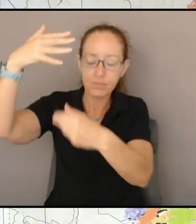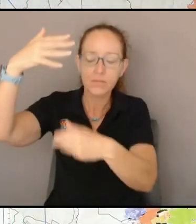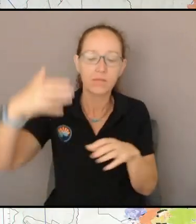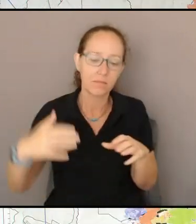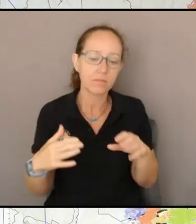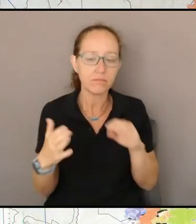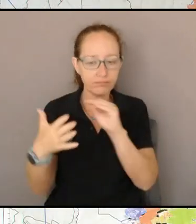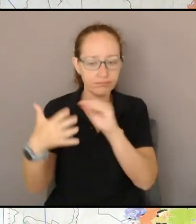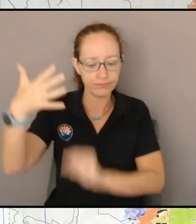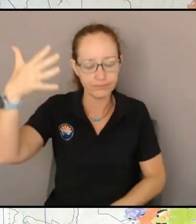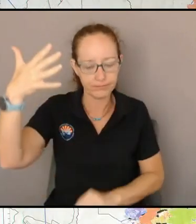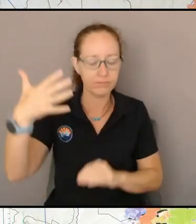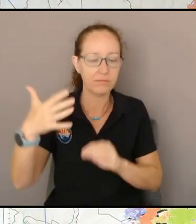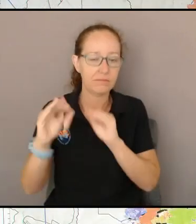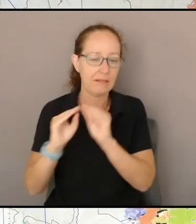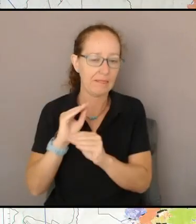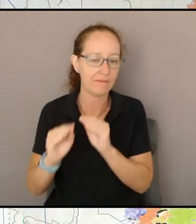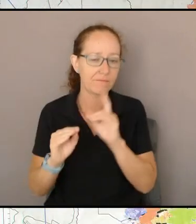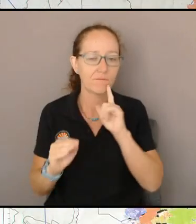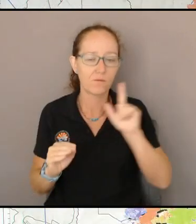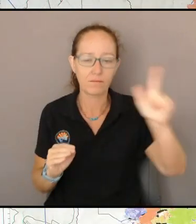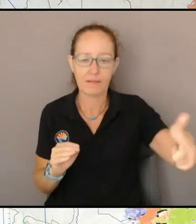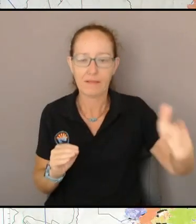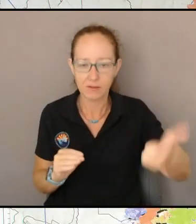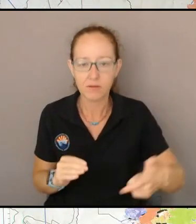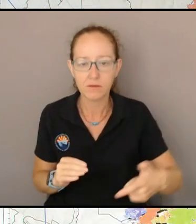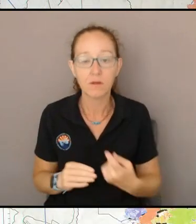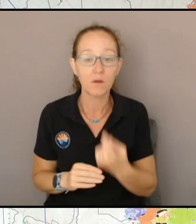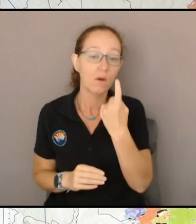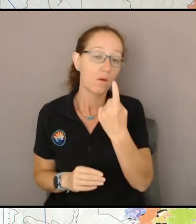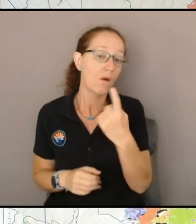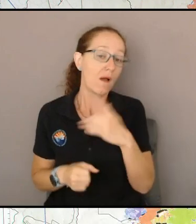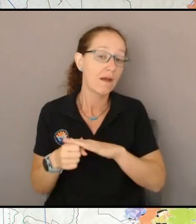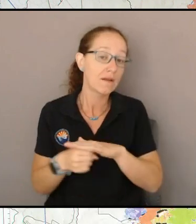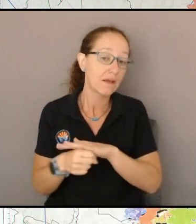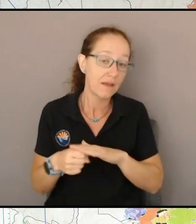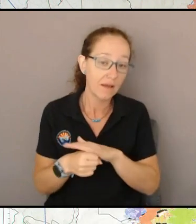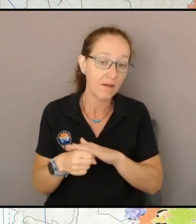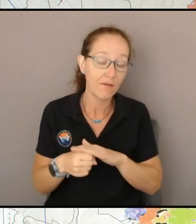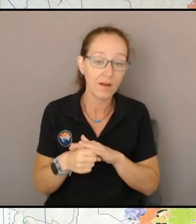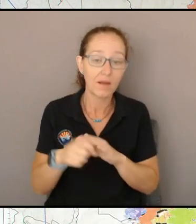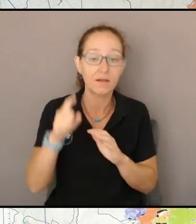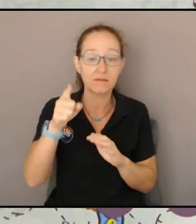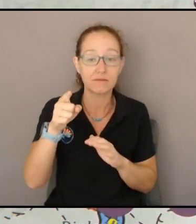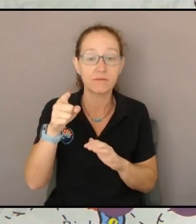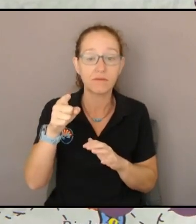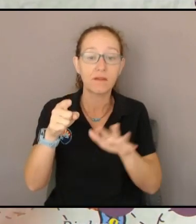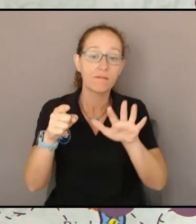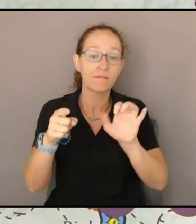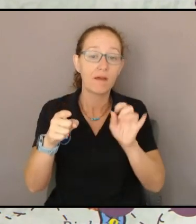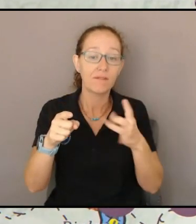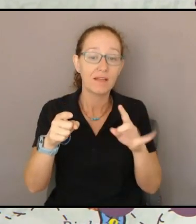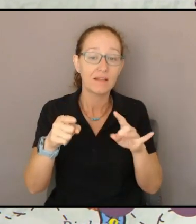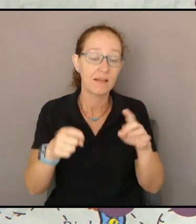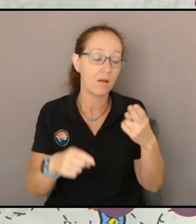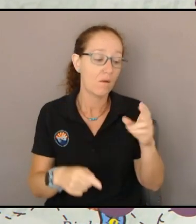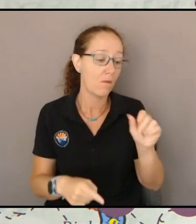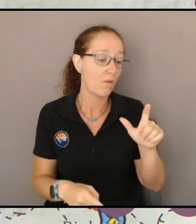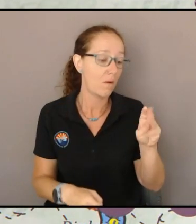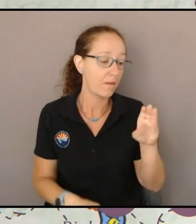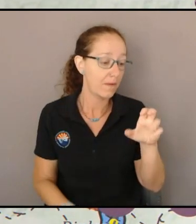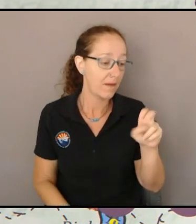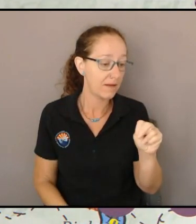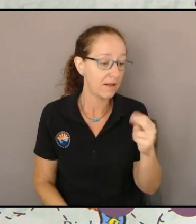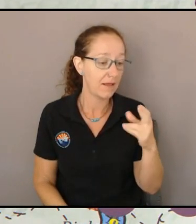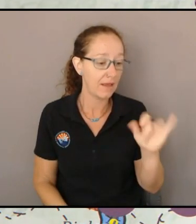There was one small section and very small as you come over Holman Hill on 518, moving to the west. There